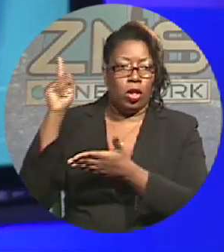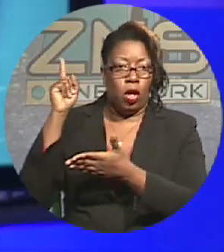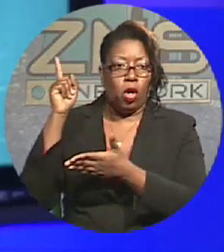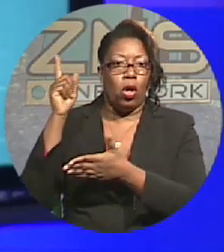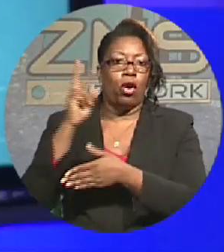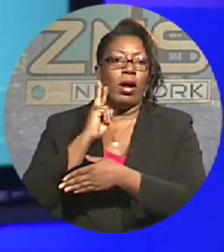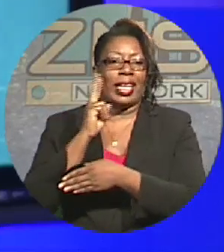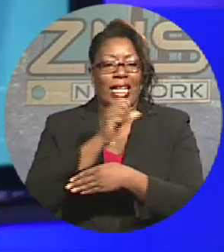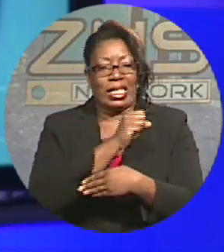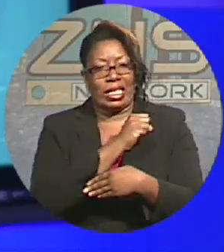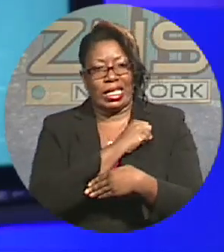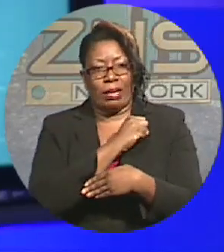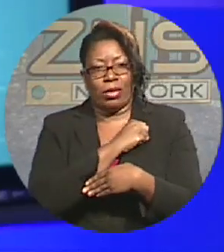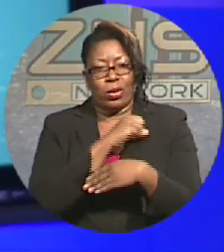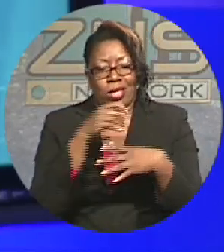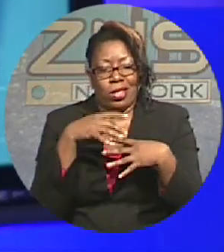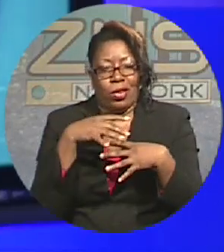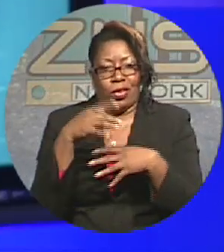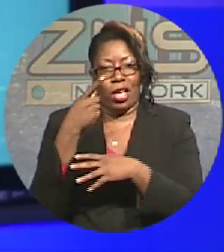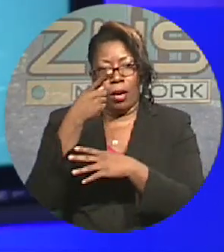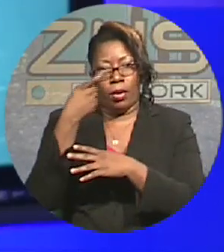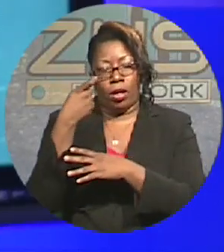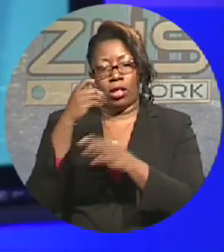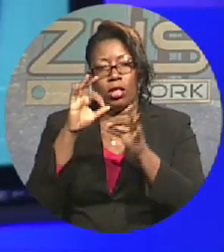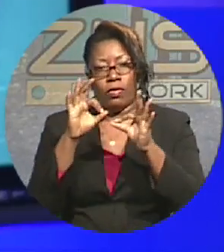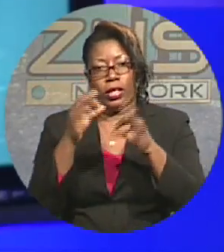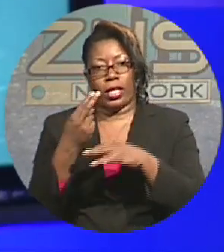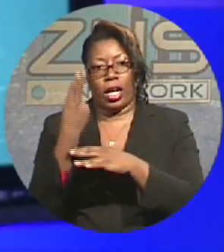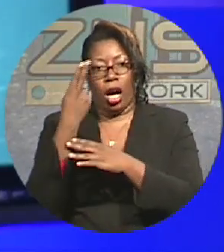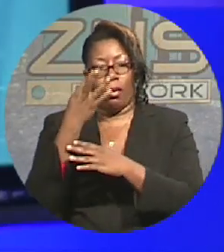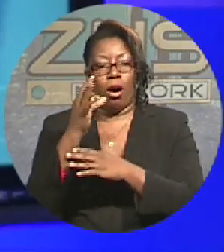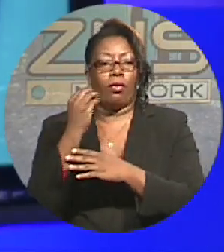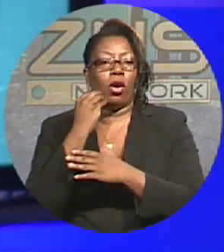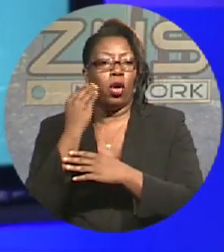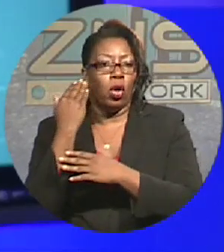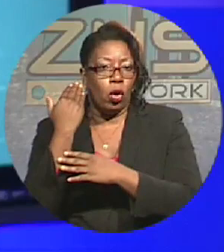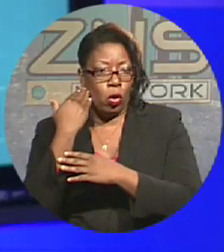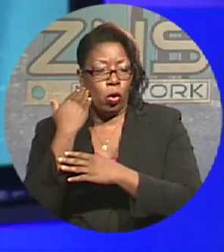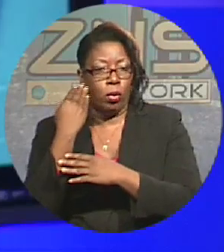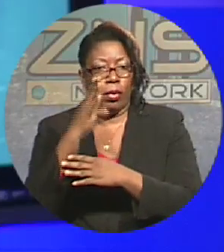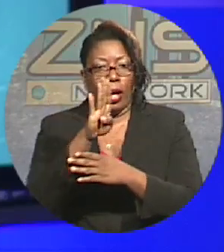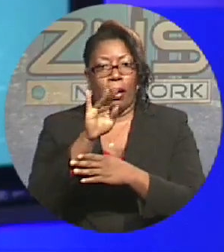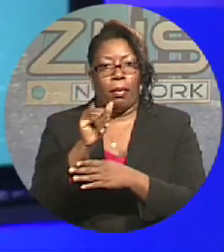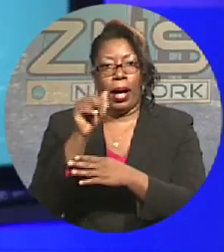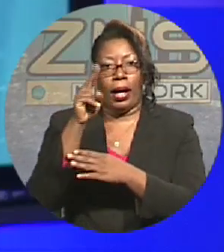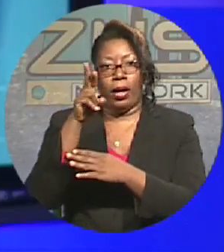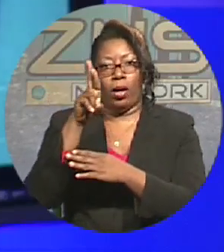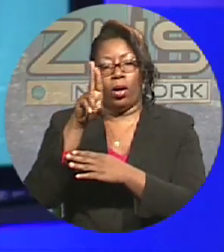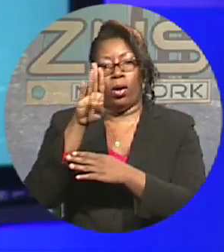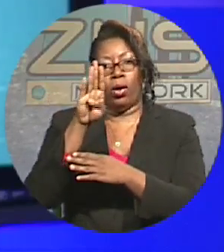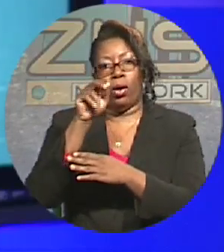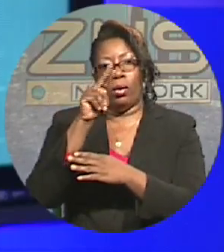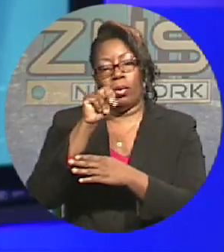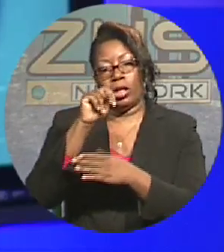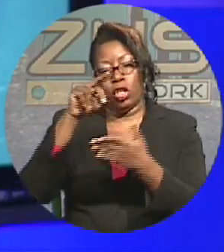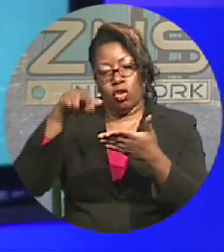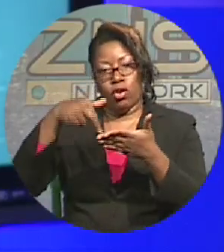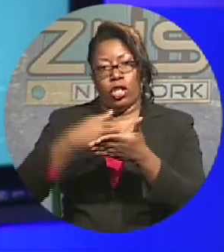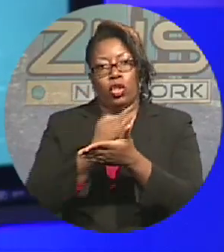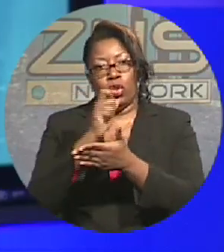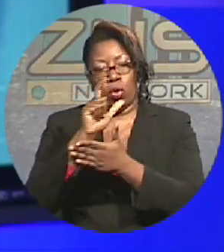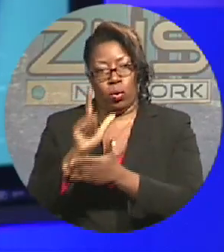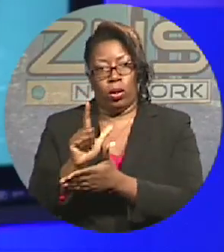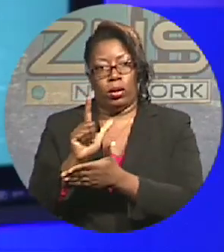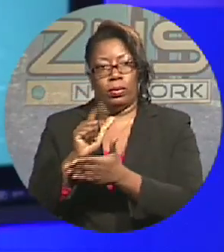Simmons was a bit nervous about repairs being done to her home by officials of Urban Renewal. But today, she realizes those concerns